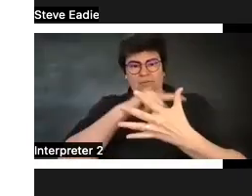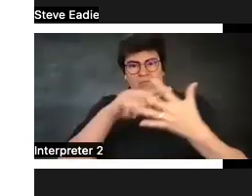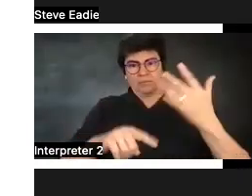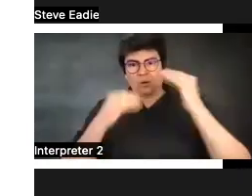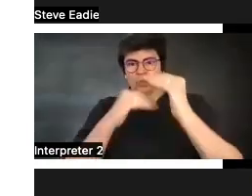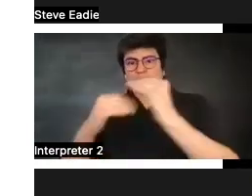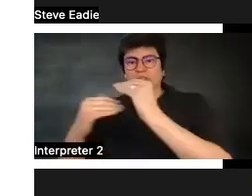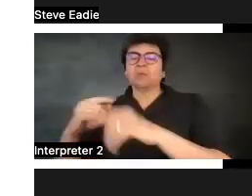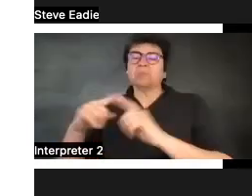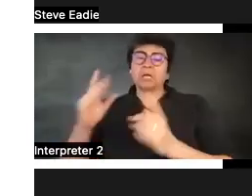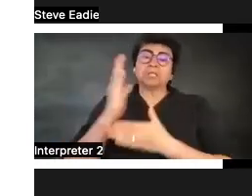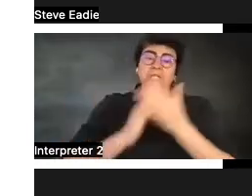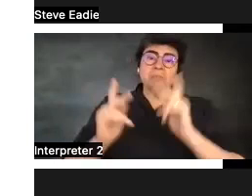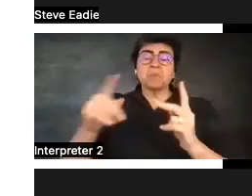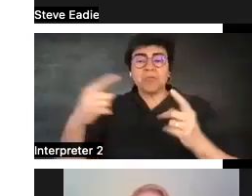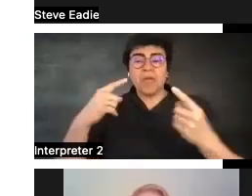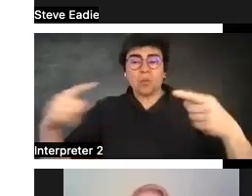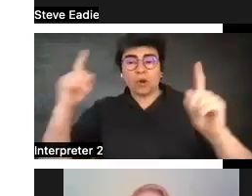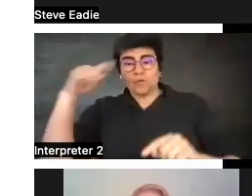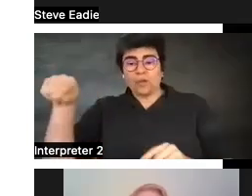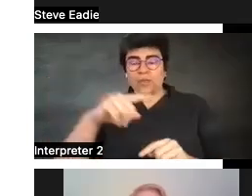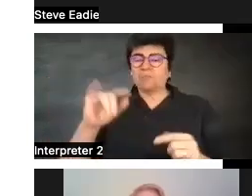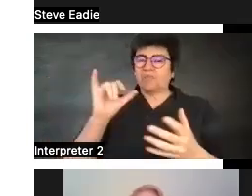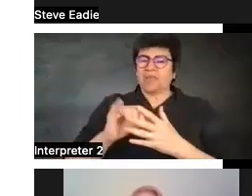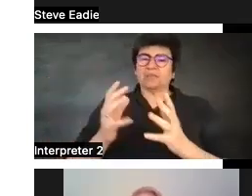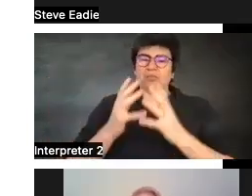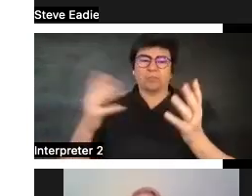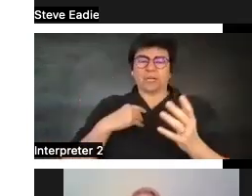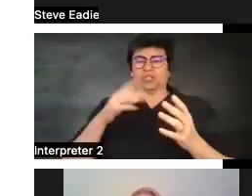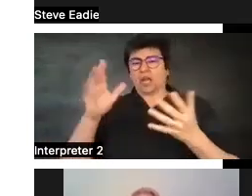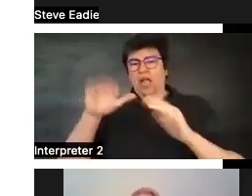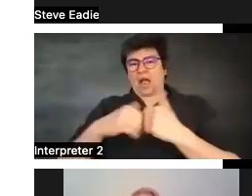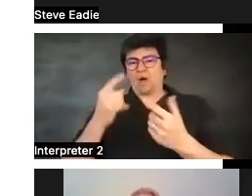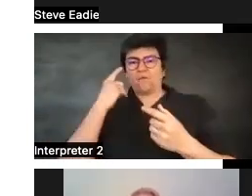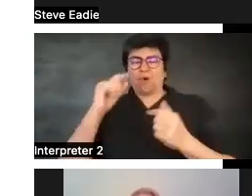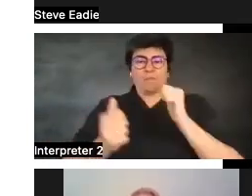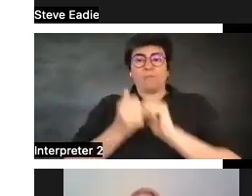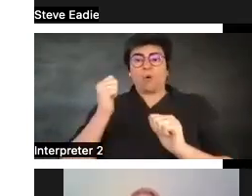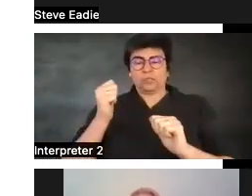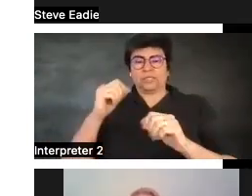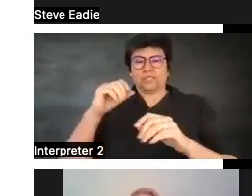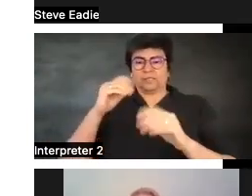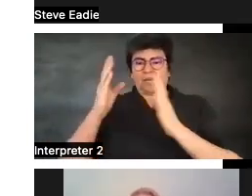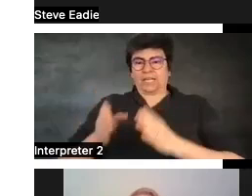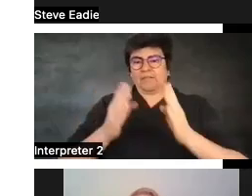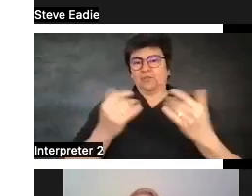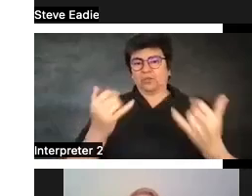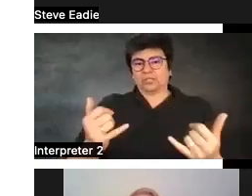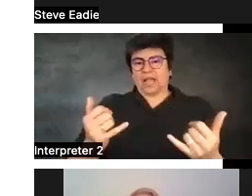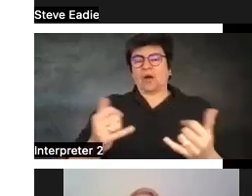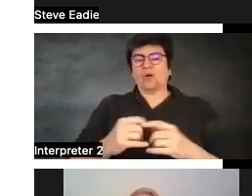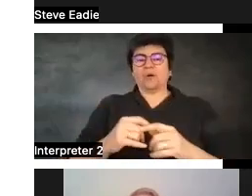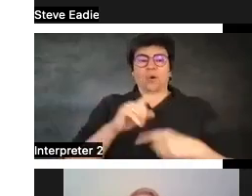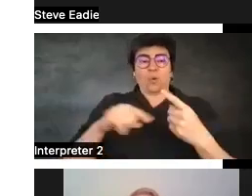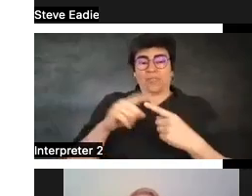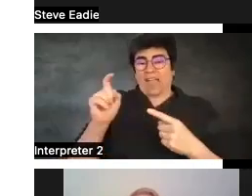work for some people. So this is pretty much the lay of the land for most individuals now when they have